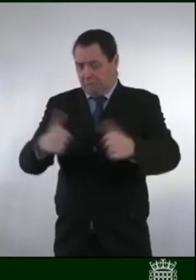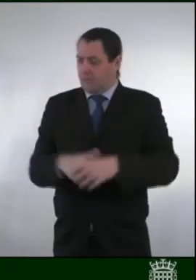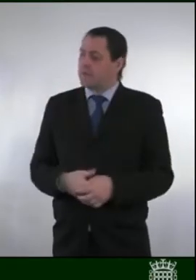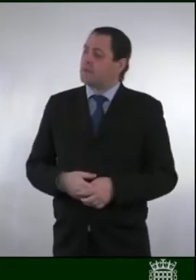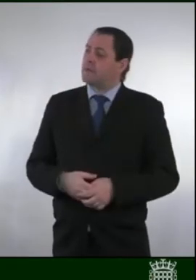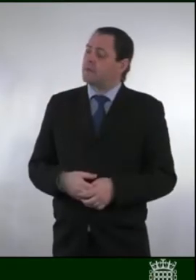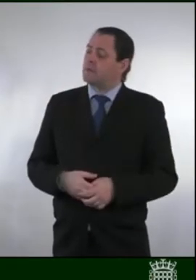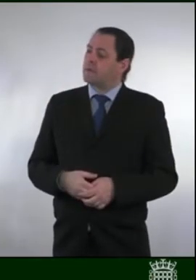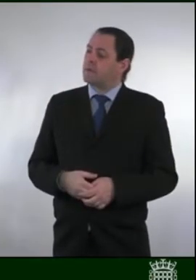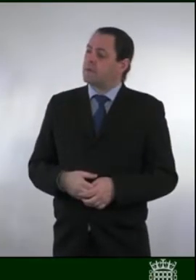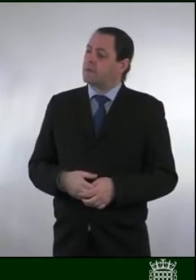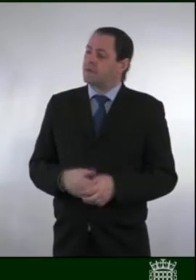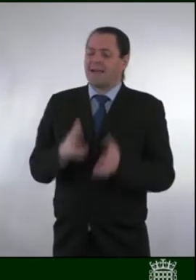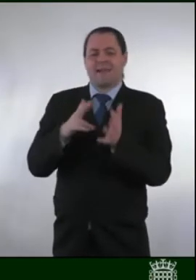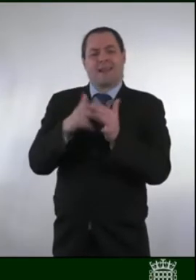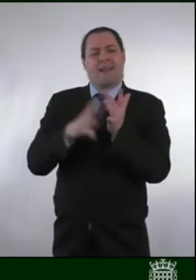O'Brien.